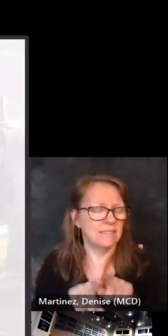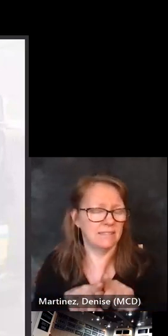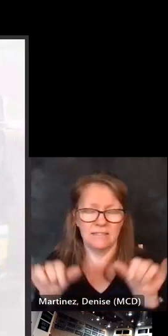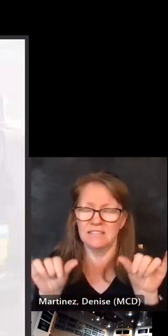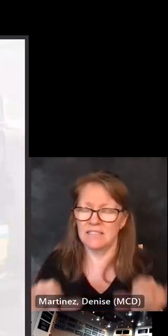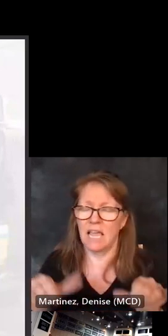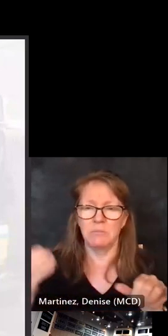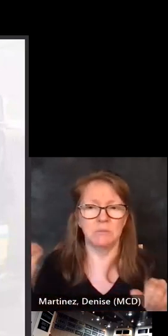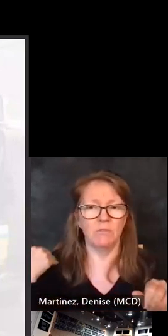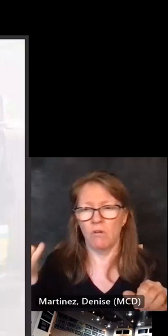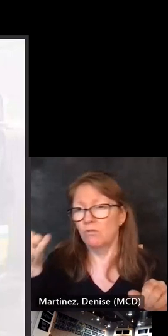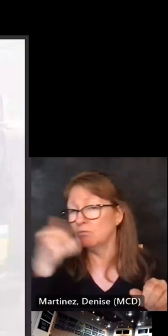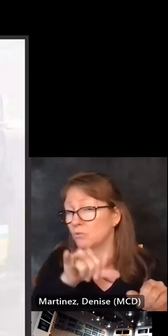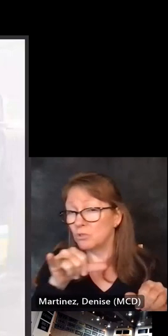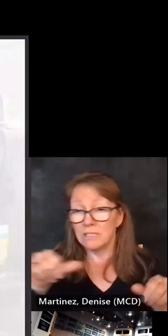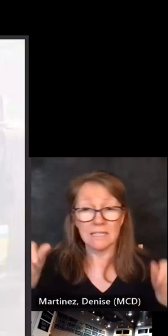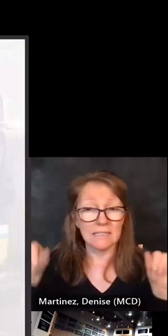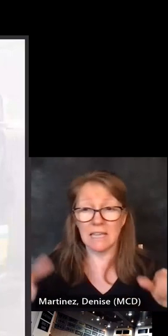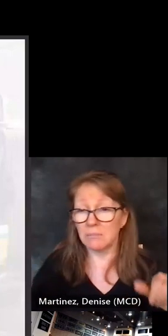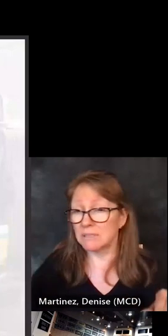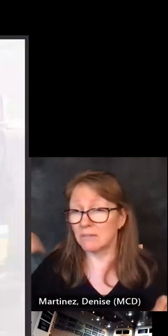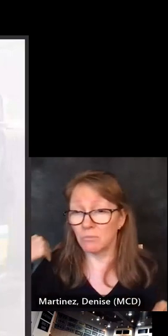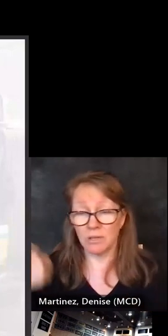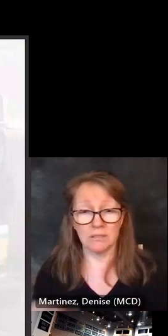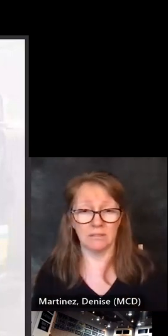it ever was.